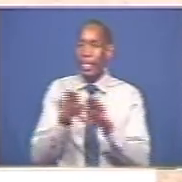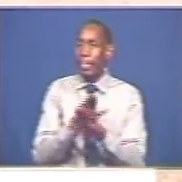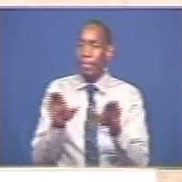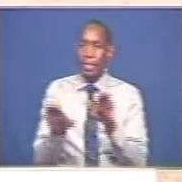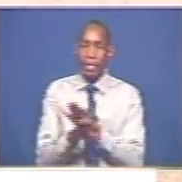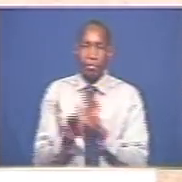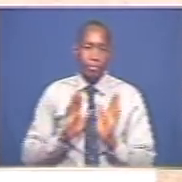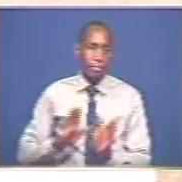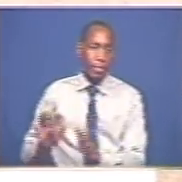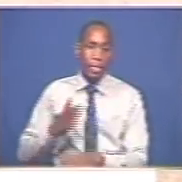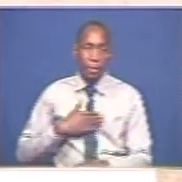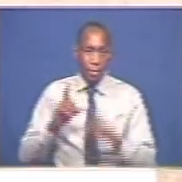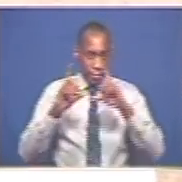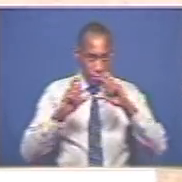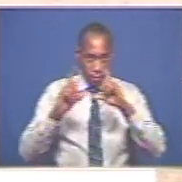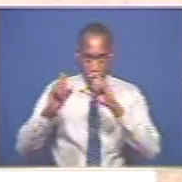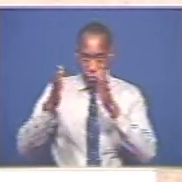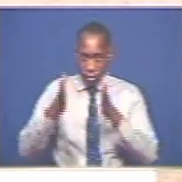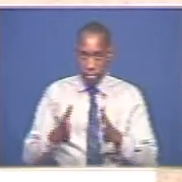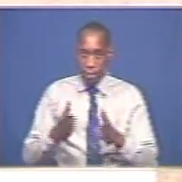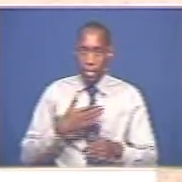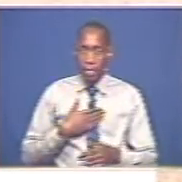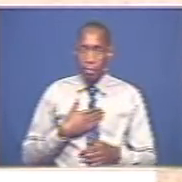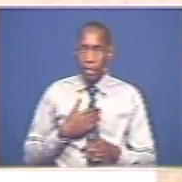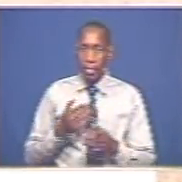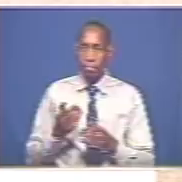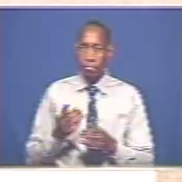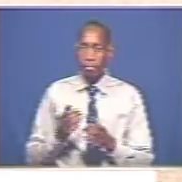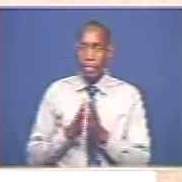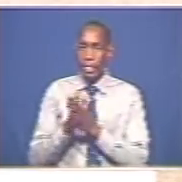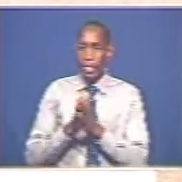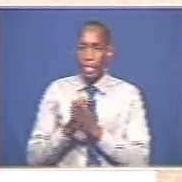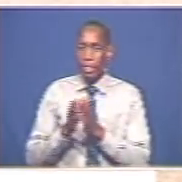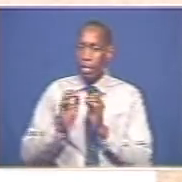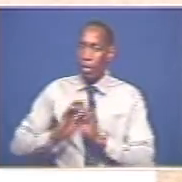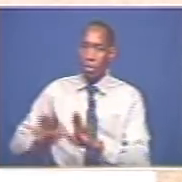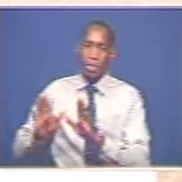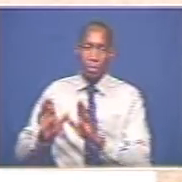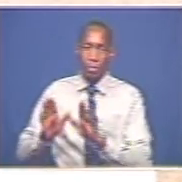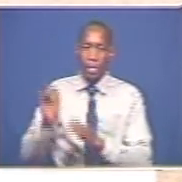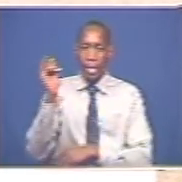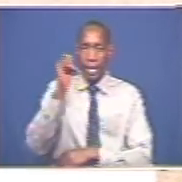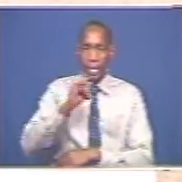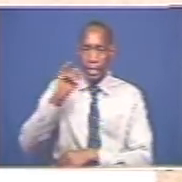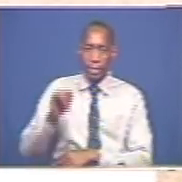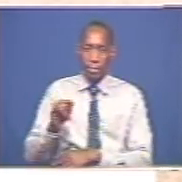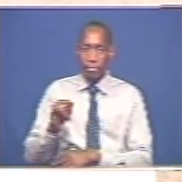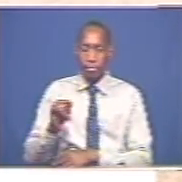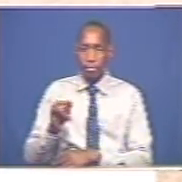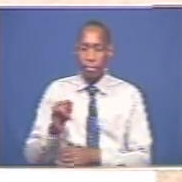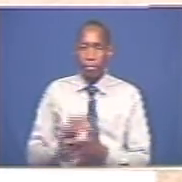Completely. Mm-hmm. I am a photographer, and I lose interest in art completely. I simply do not want to wake